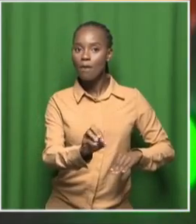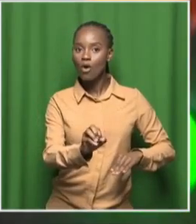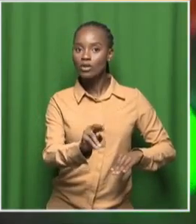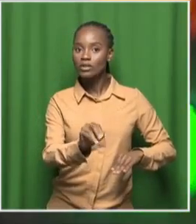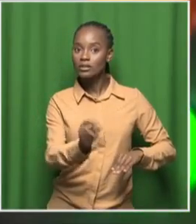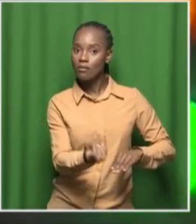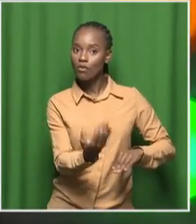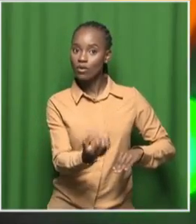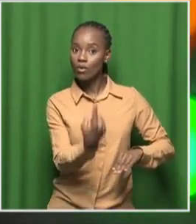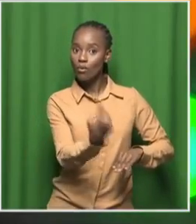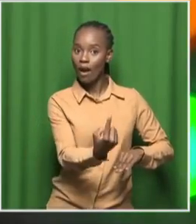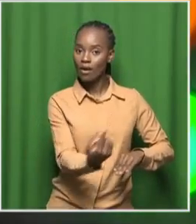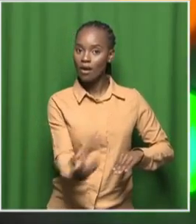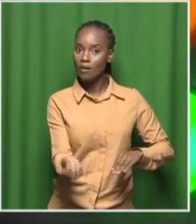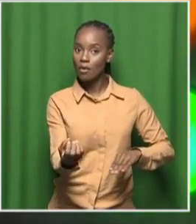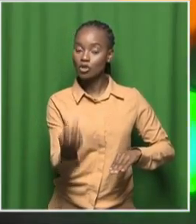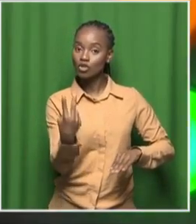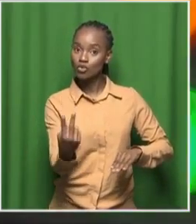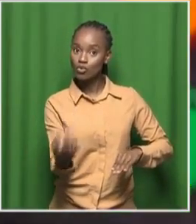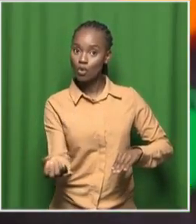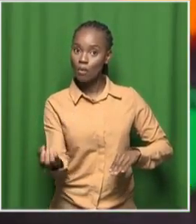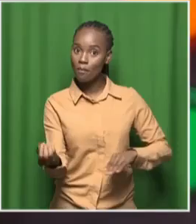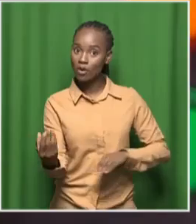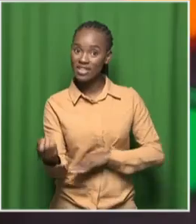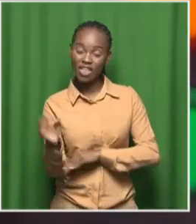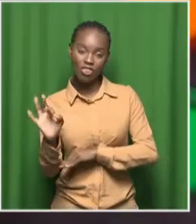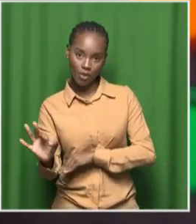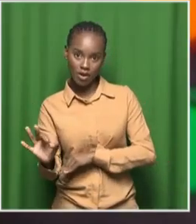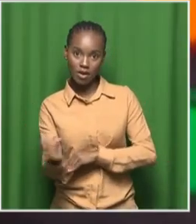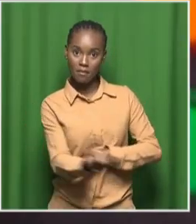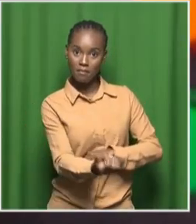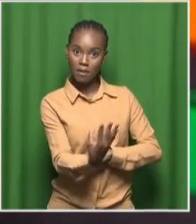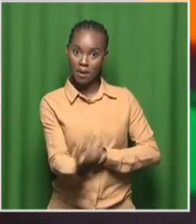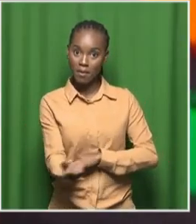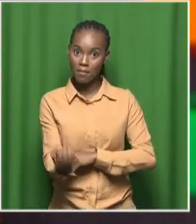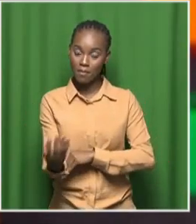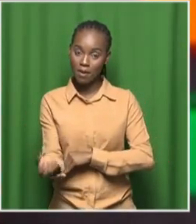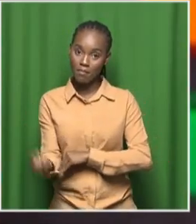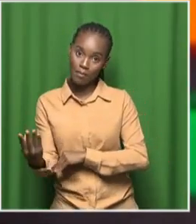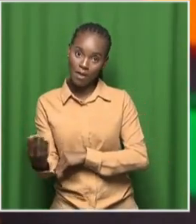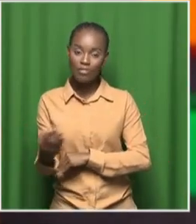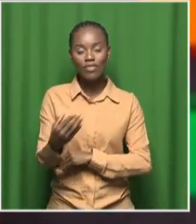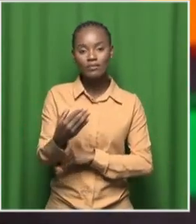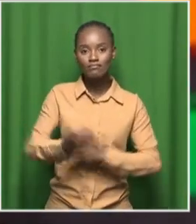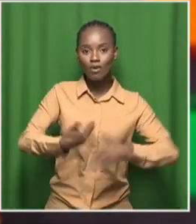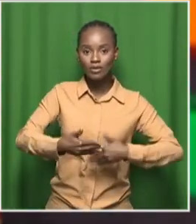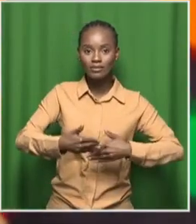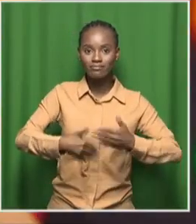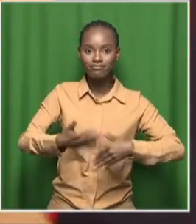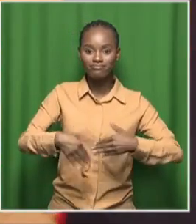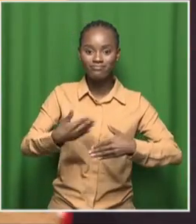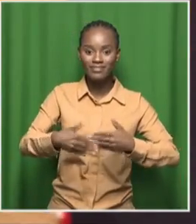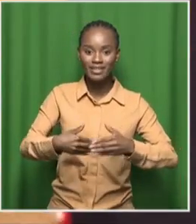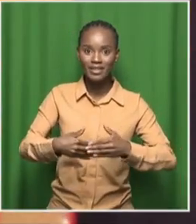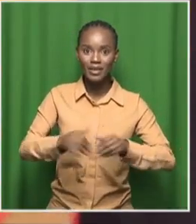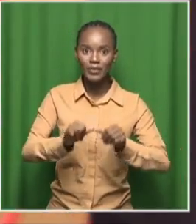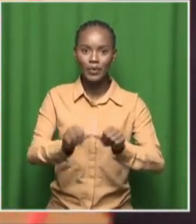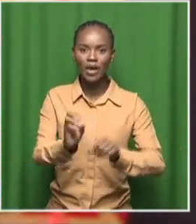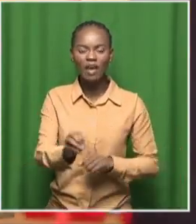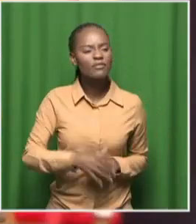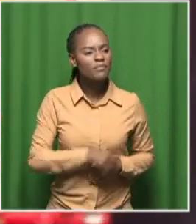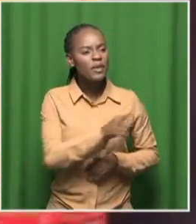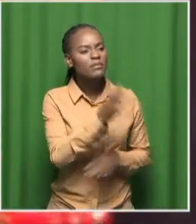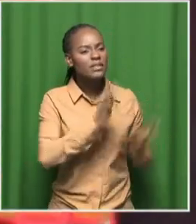3 comes on, and they all go off. Then the process continues over and over. So where would we use this in real